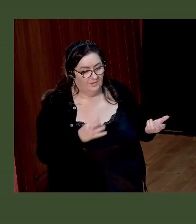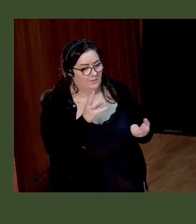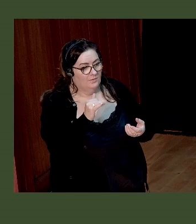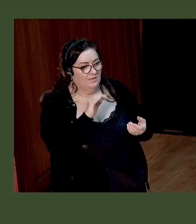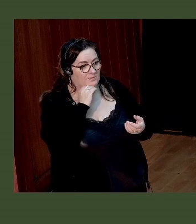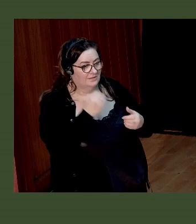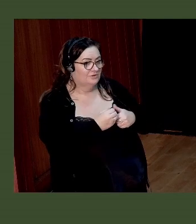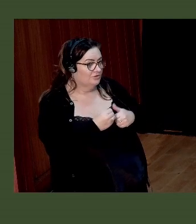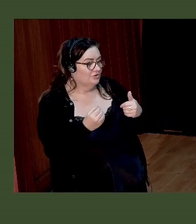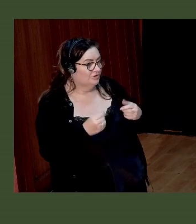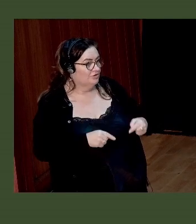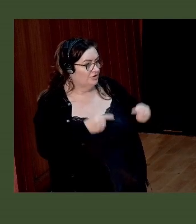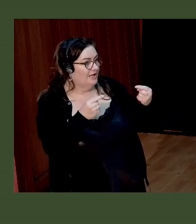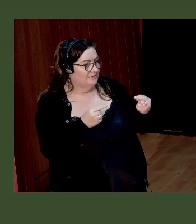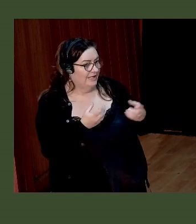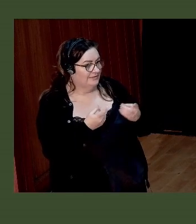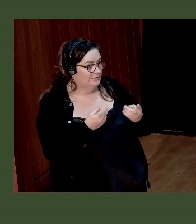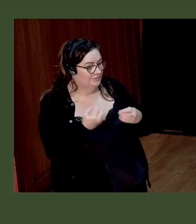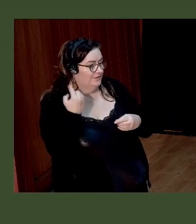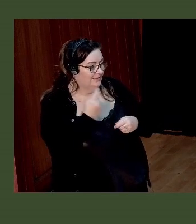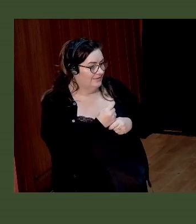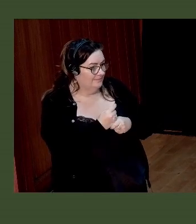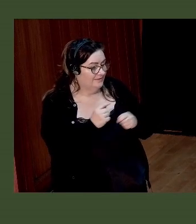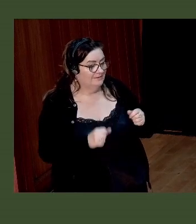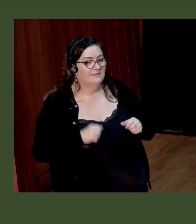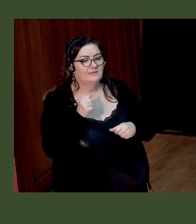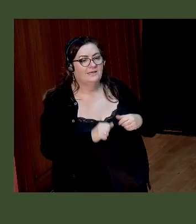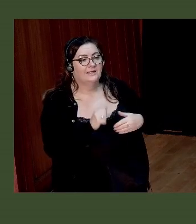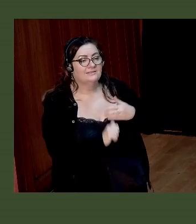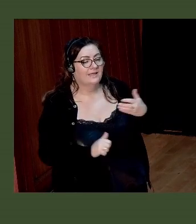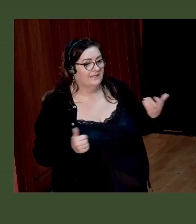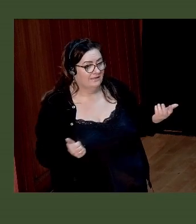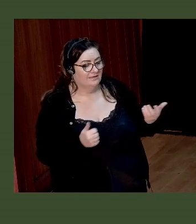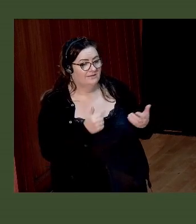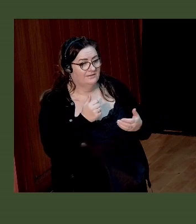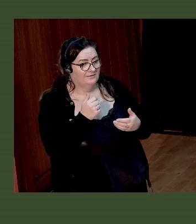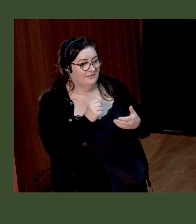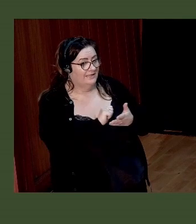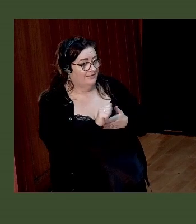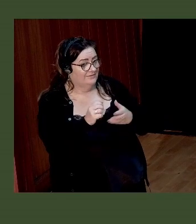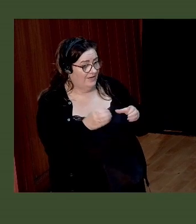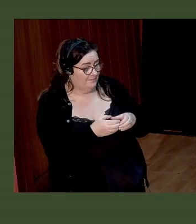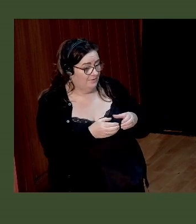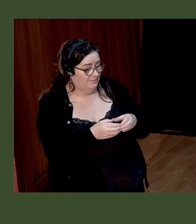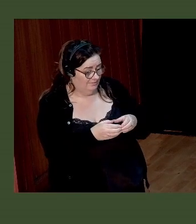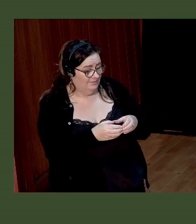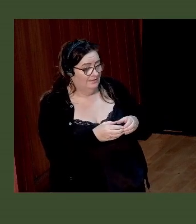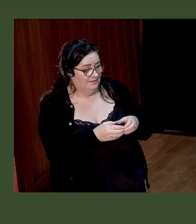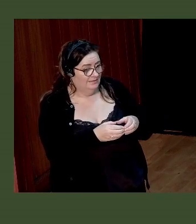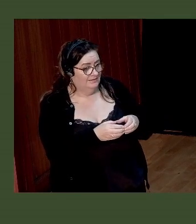because there were other challenges that they had to overcome in these days. The following day, on the 11th of April,